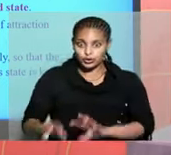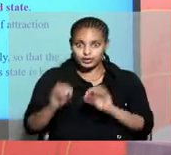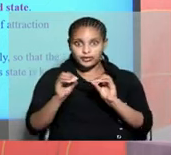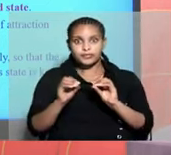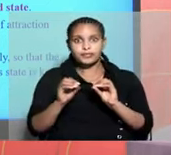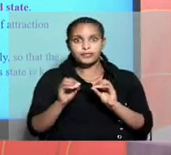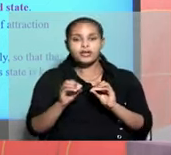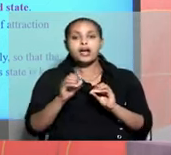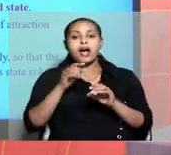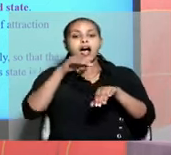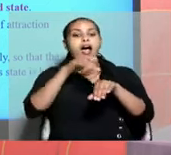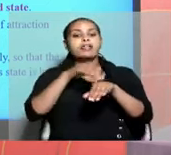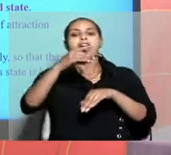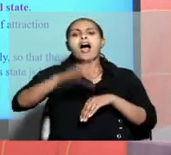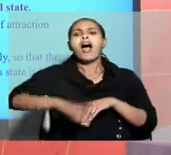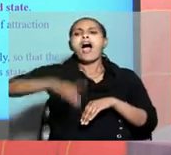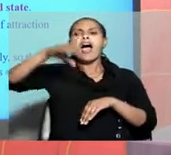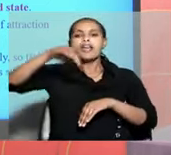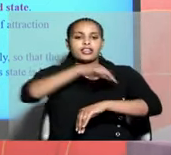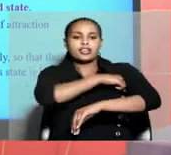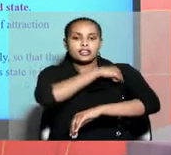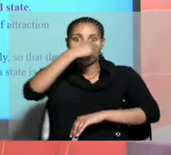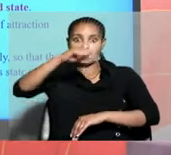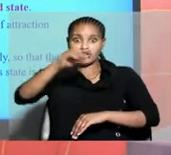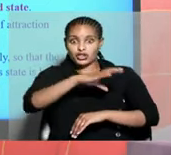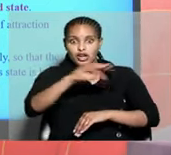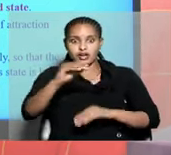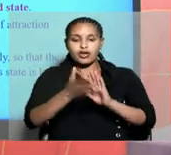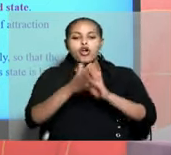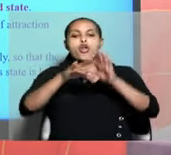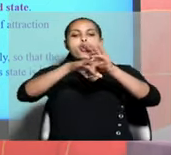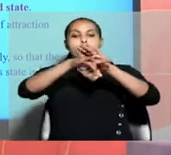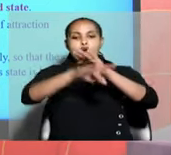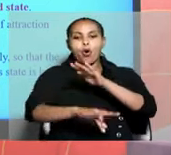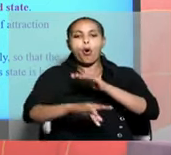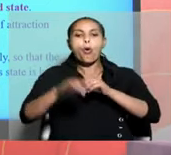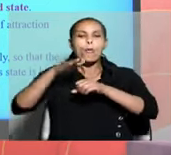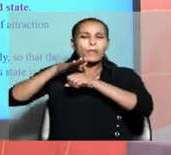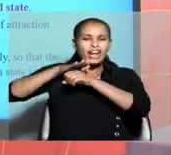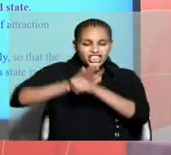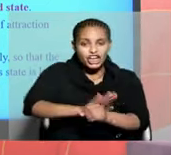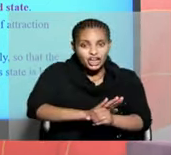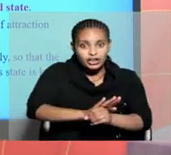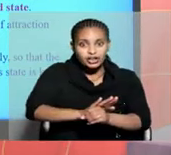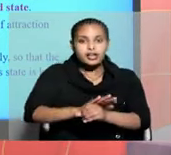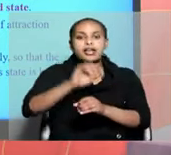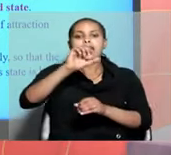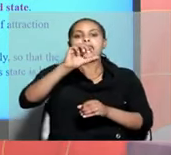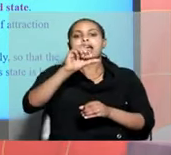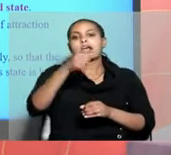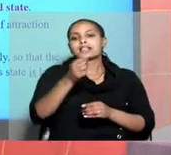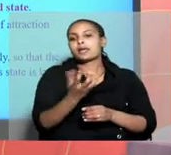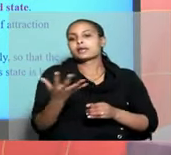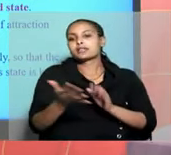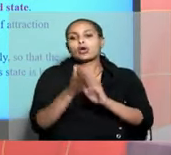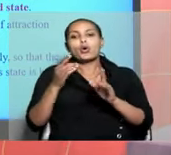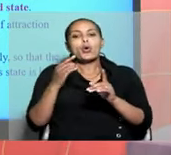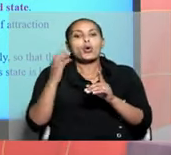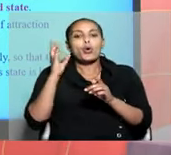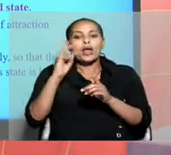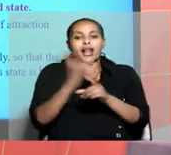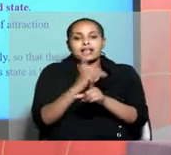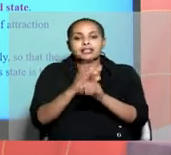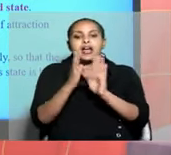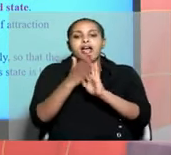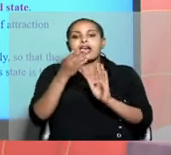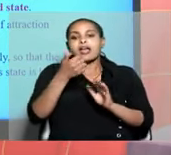Students, at high temperature and low pressure, a substance will exist